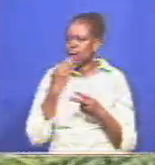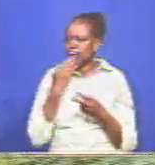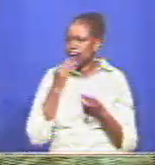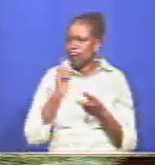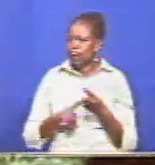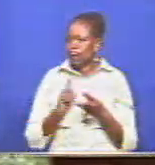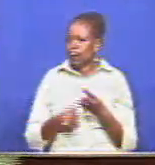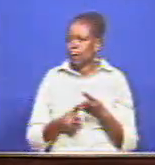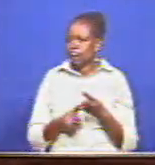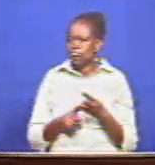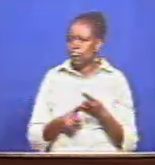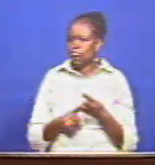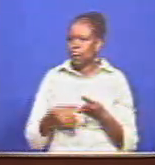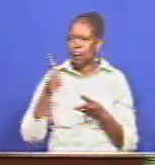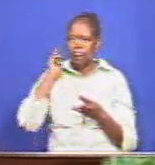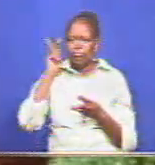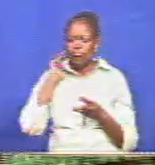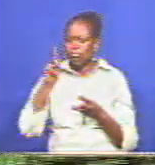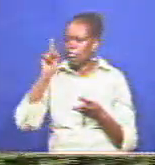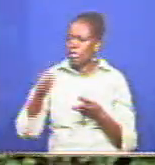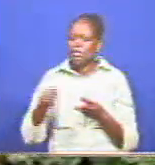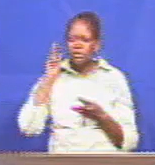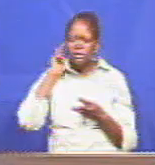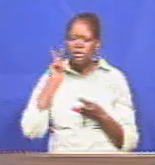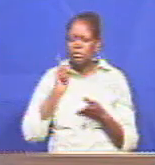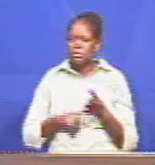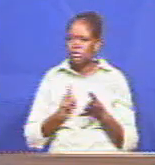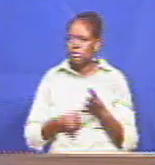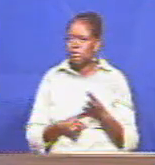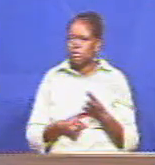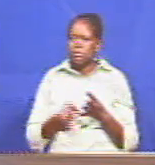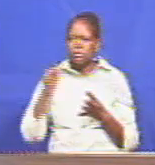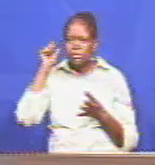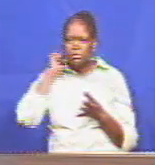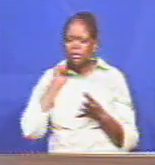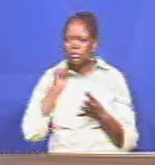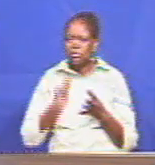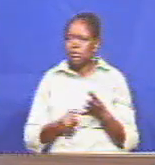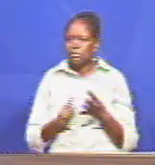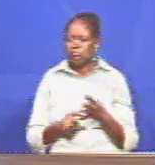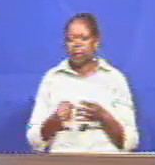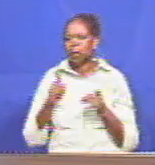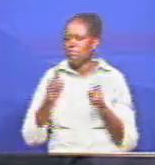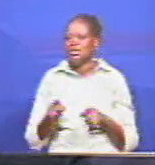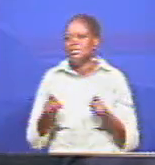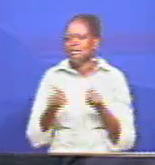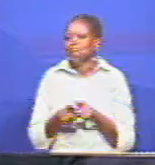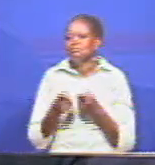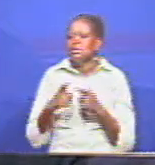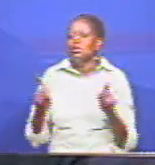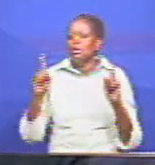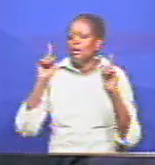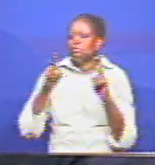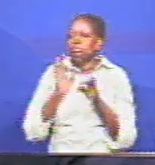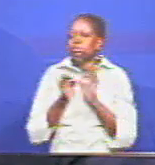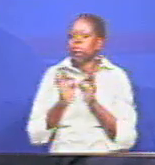are in Kisii, we are using Kisii. Mm-hmm. If we are in Nandi, Kinandi, mm-hmm. and so on. Yes. So we have